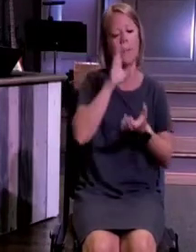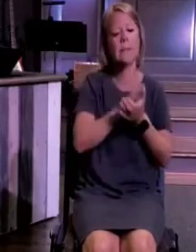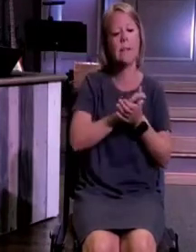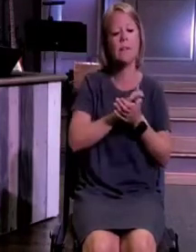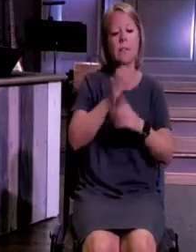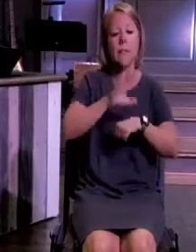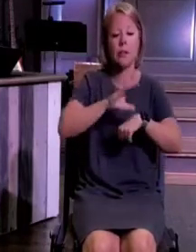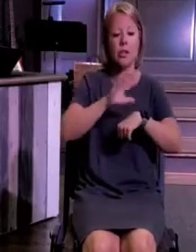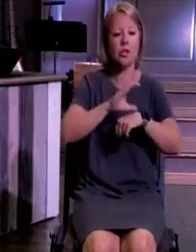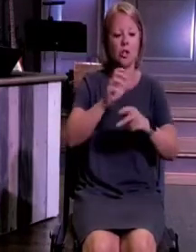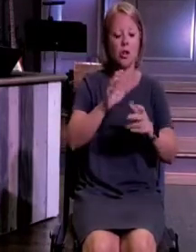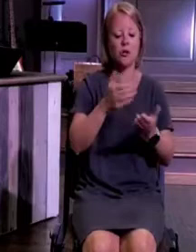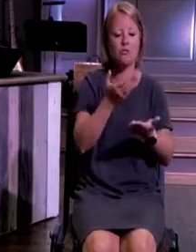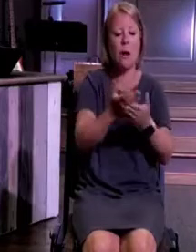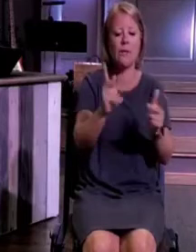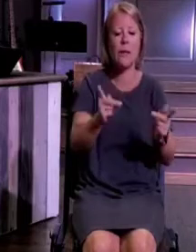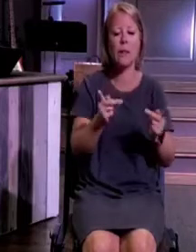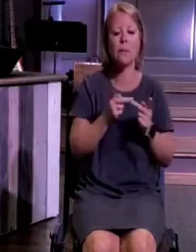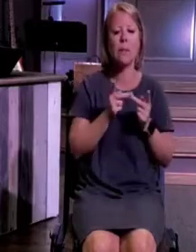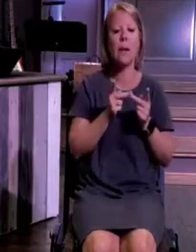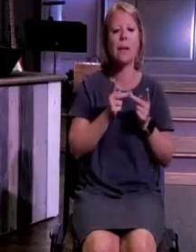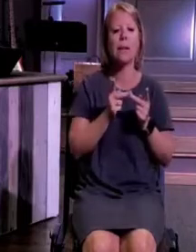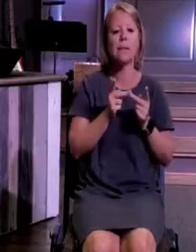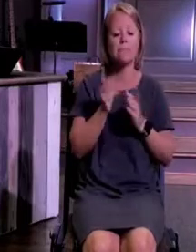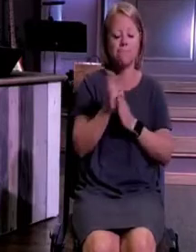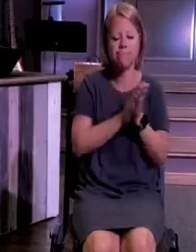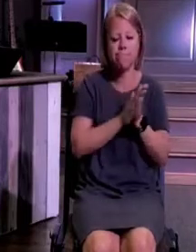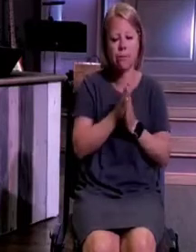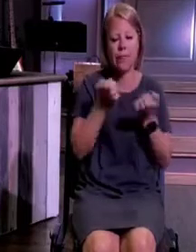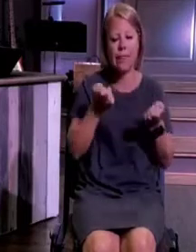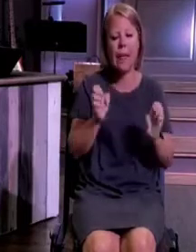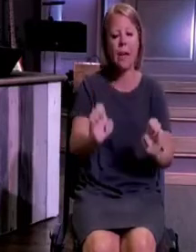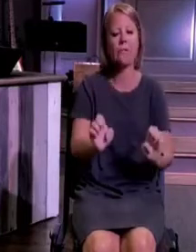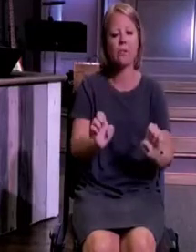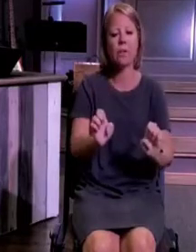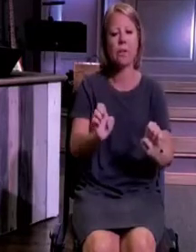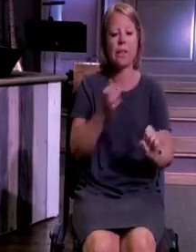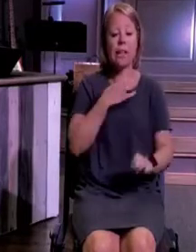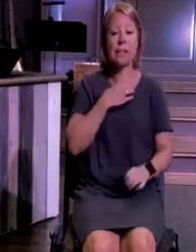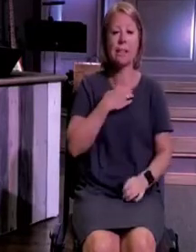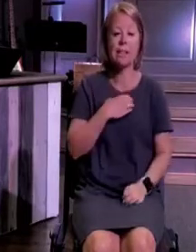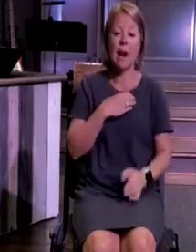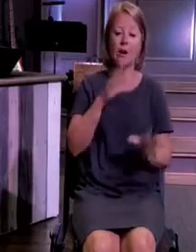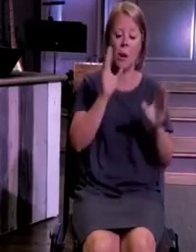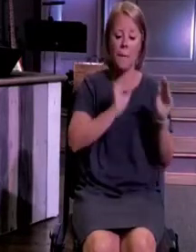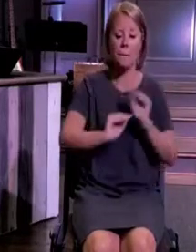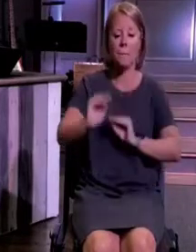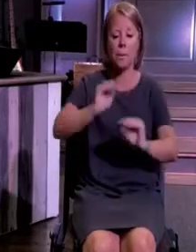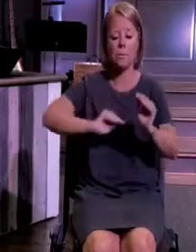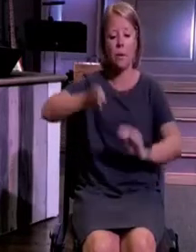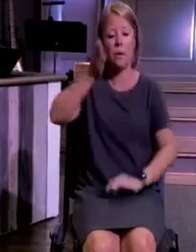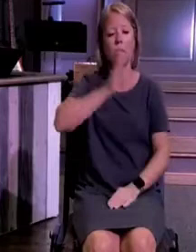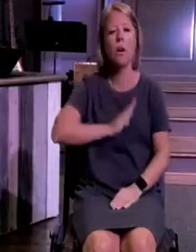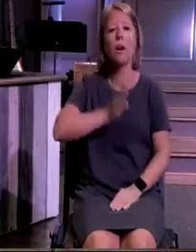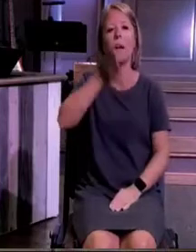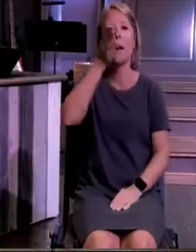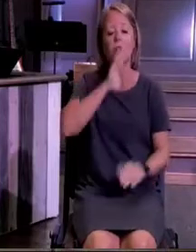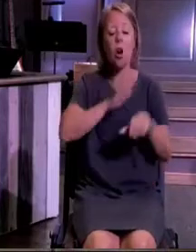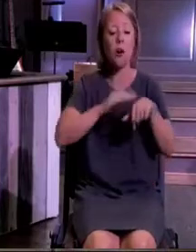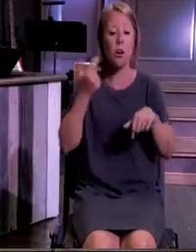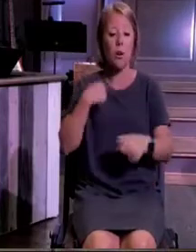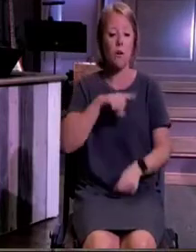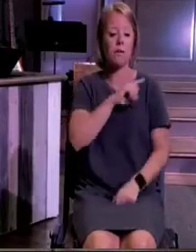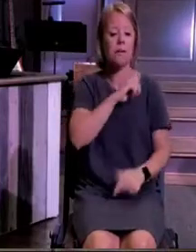to the place of the drastic effort that desires a move of God, and God calls us to a place